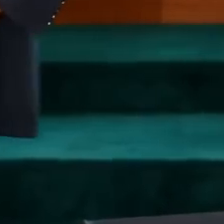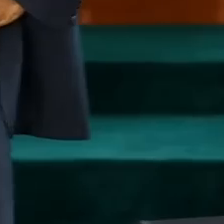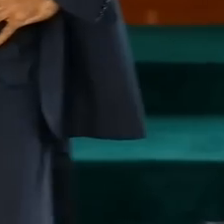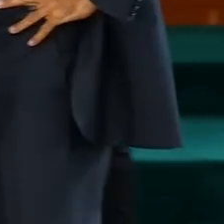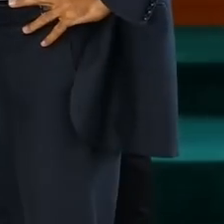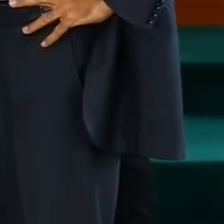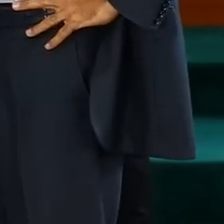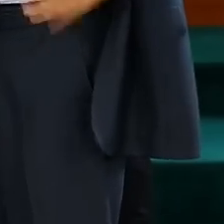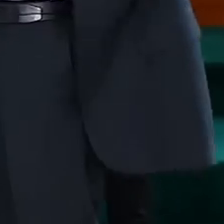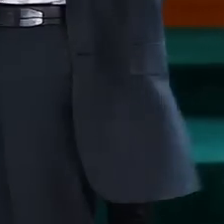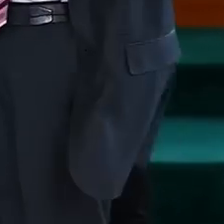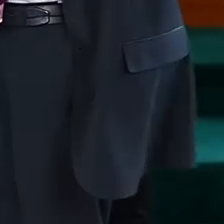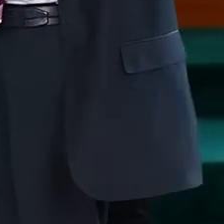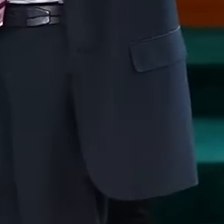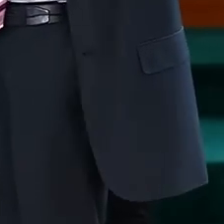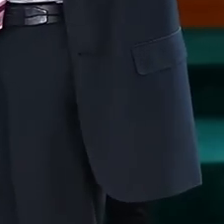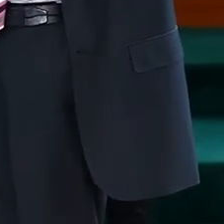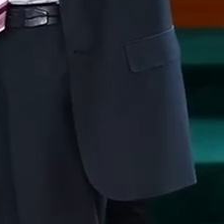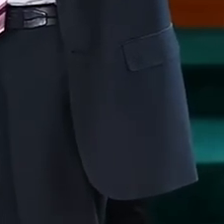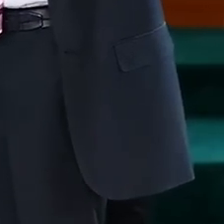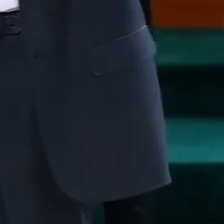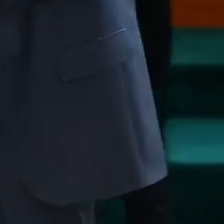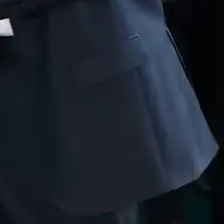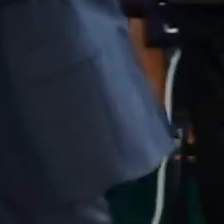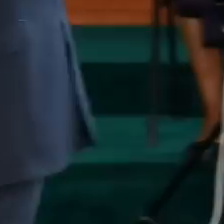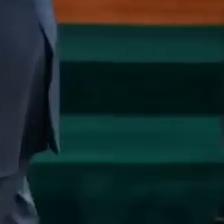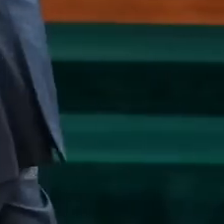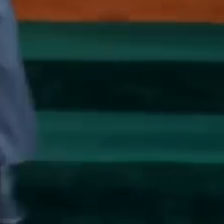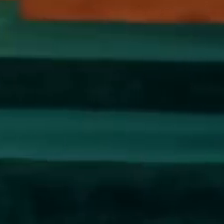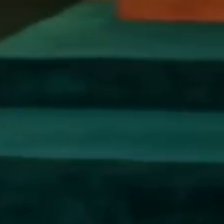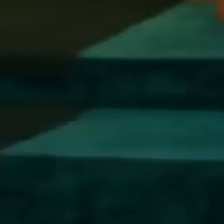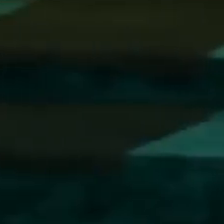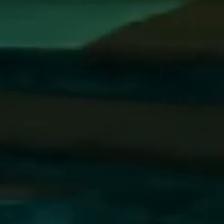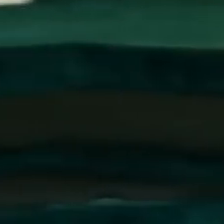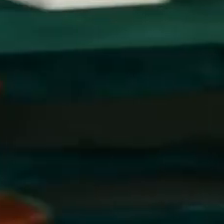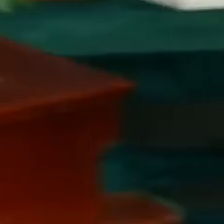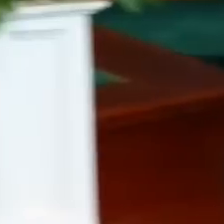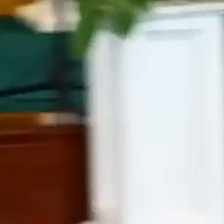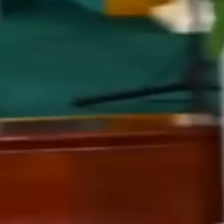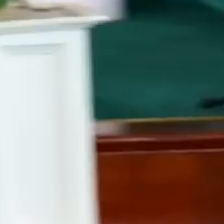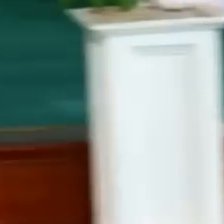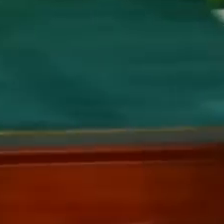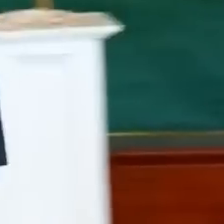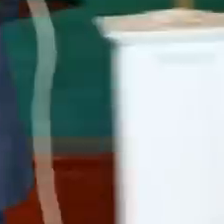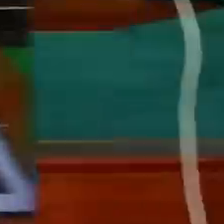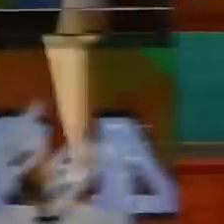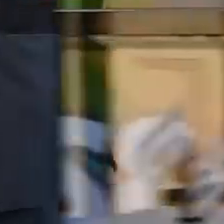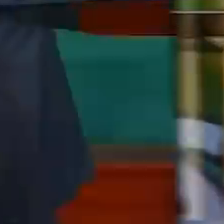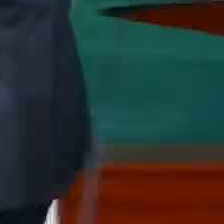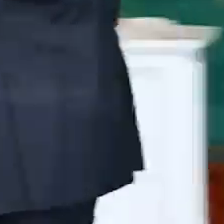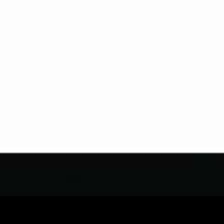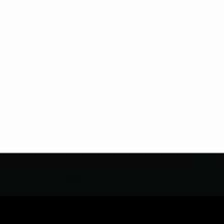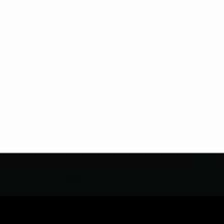and I came to verse 14 of the same chapter, just a few verses down. Here's verse 6 that we just looked at.